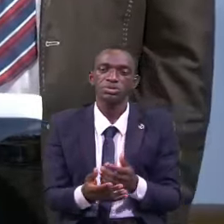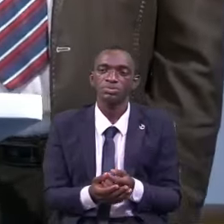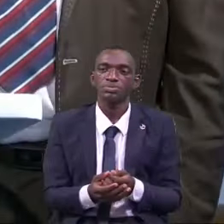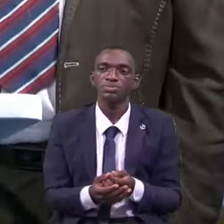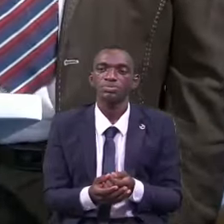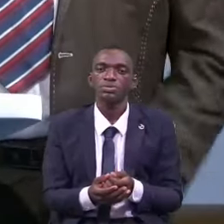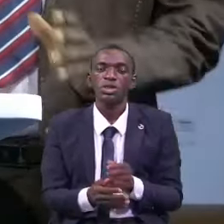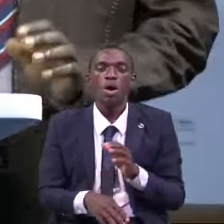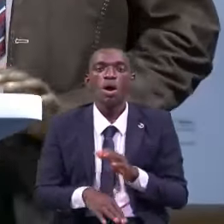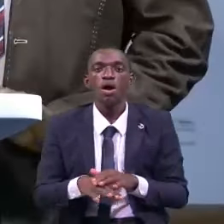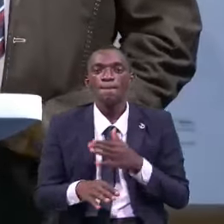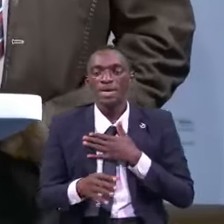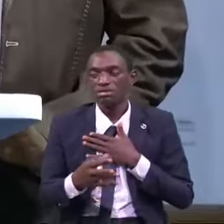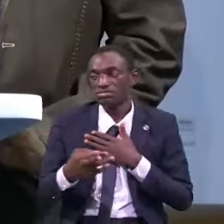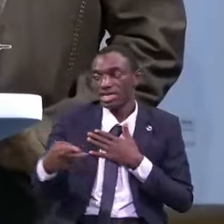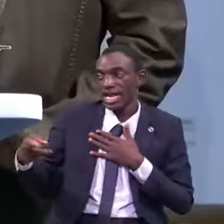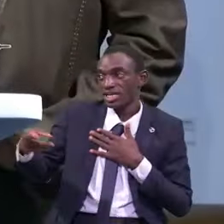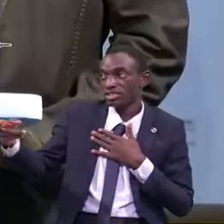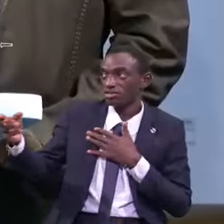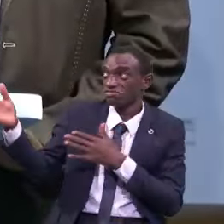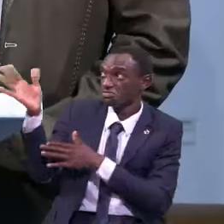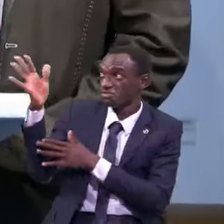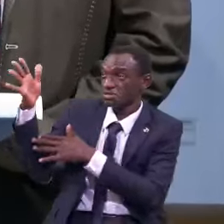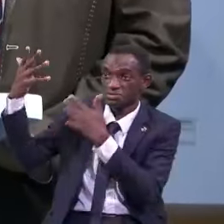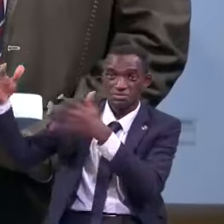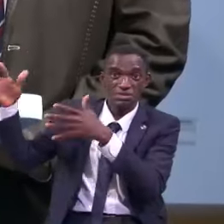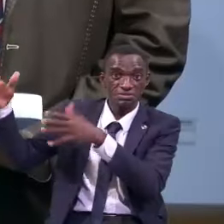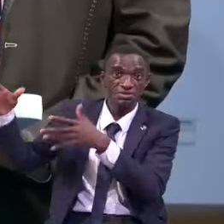On my right hand side, the flag is lifted up. God bless you.